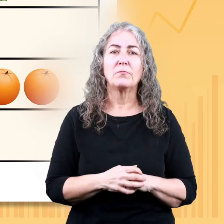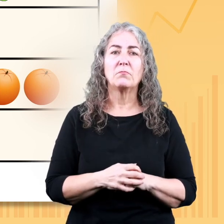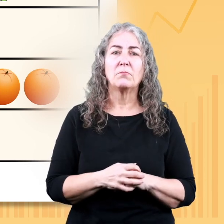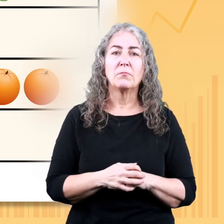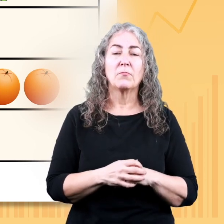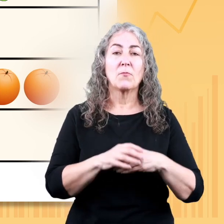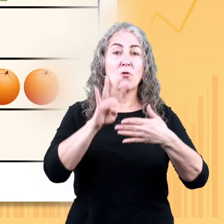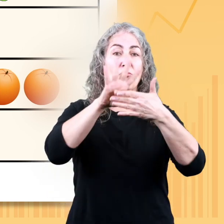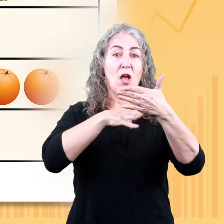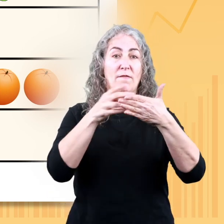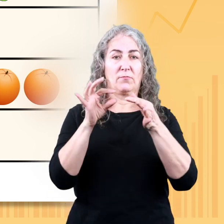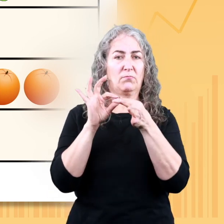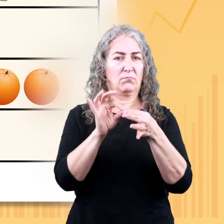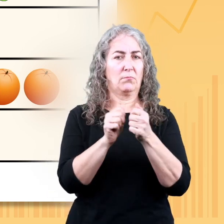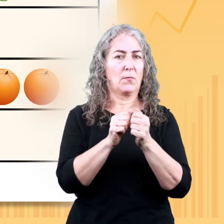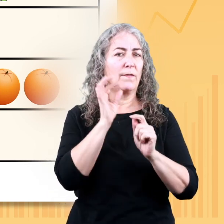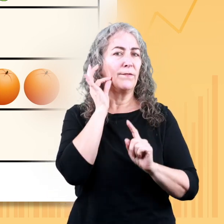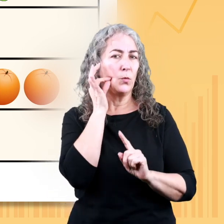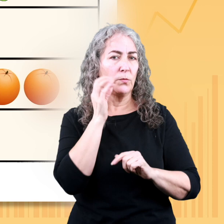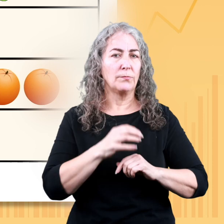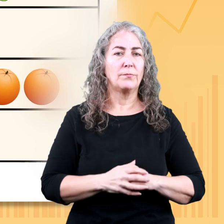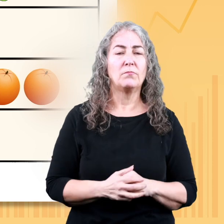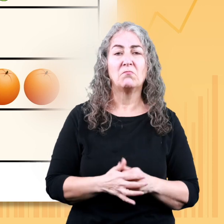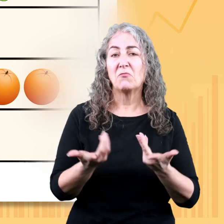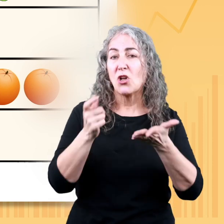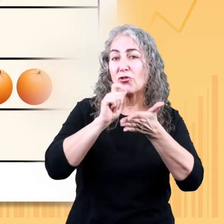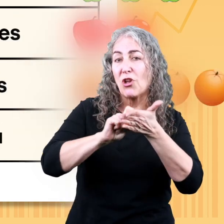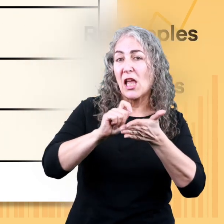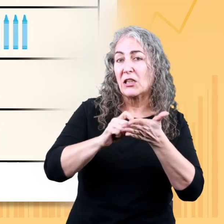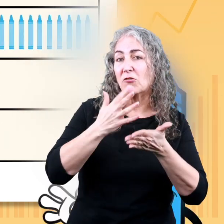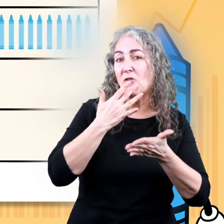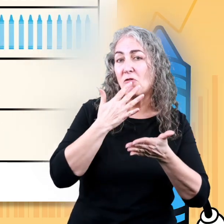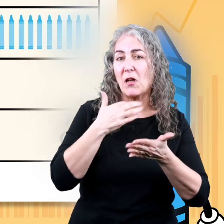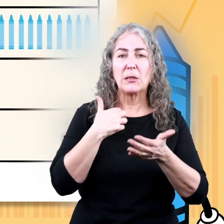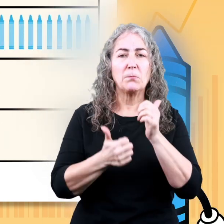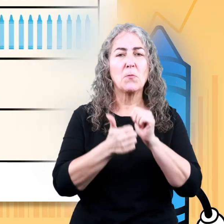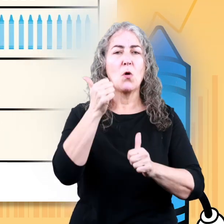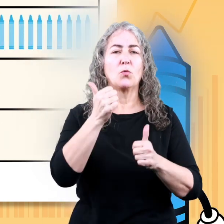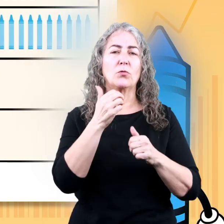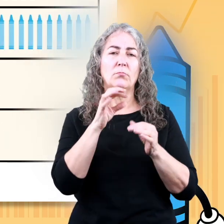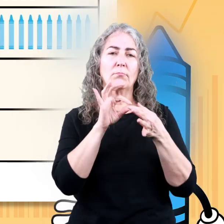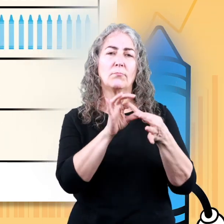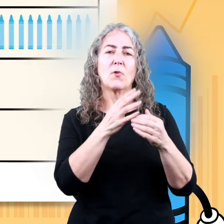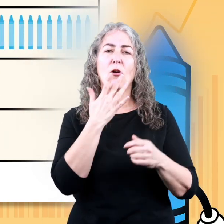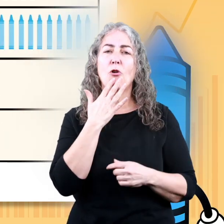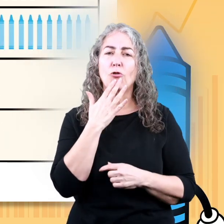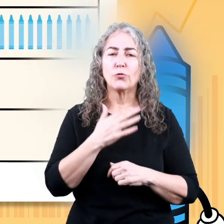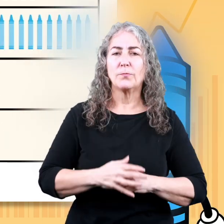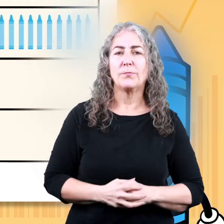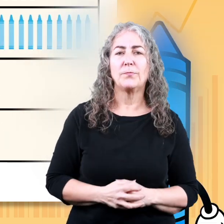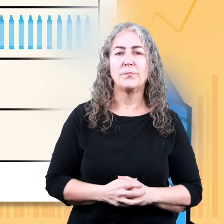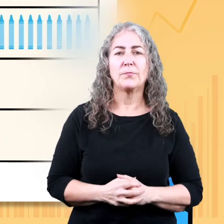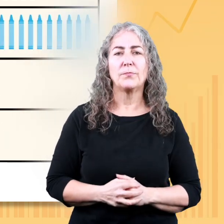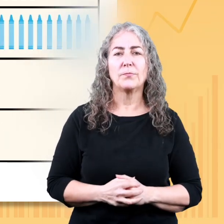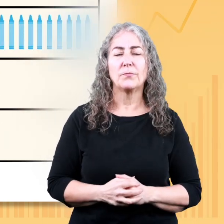if the graph is about fruit. Or crayons for a graph about colors.